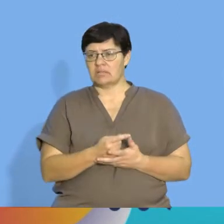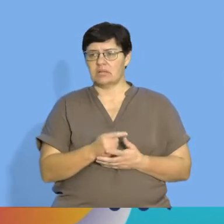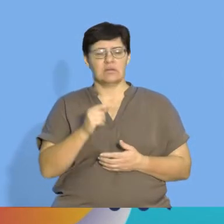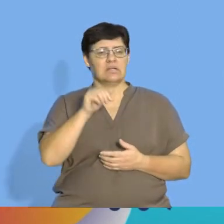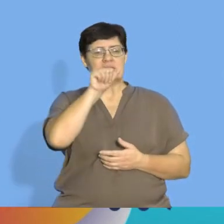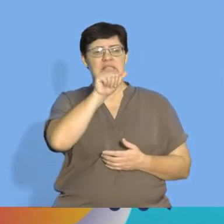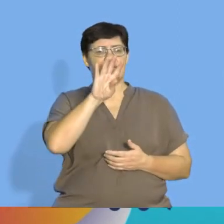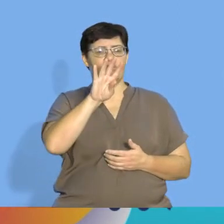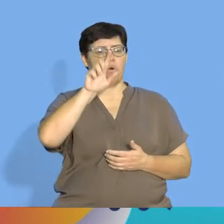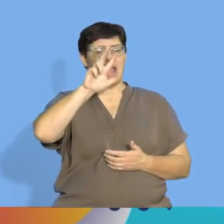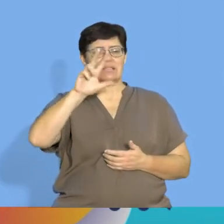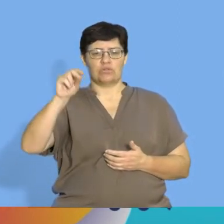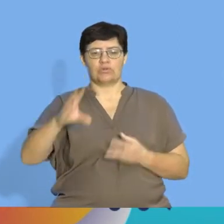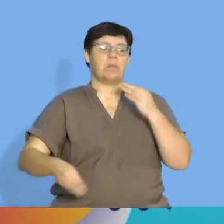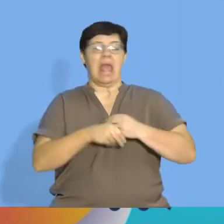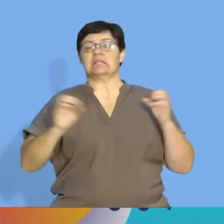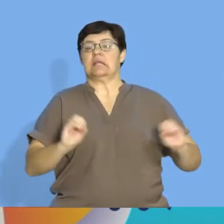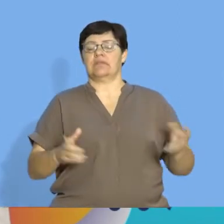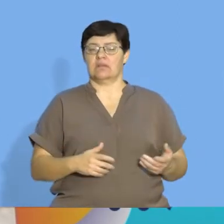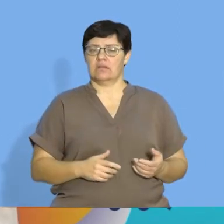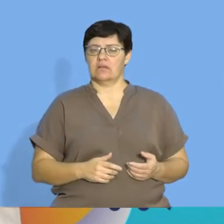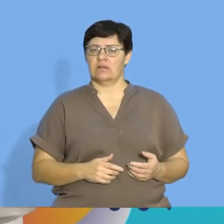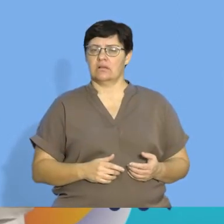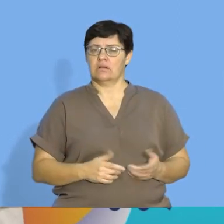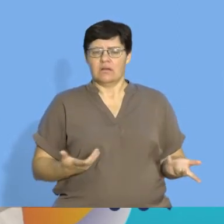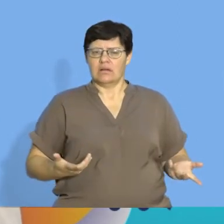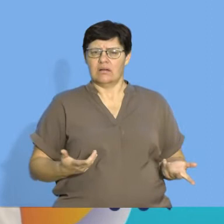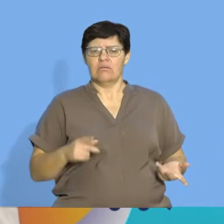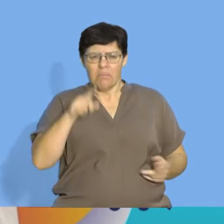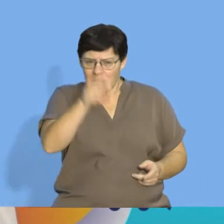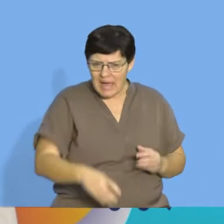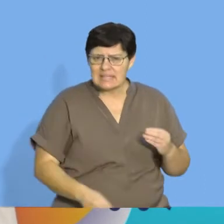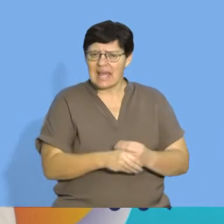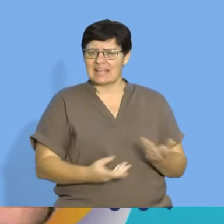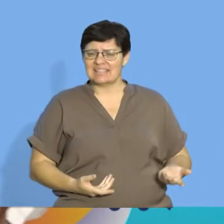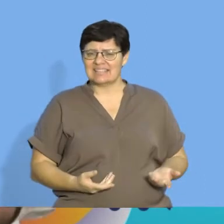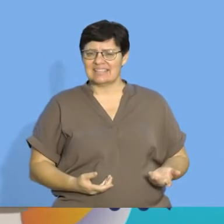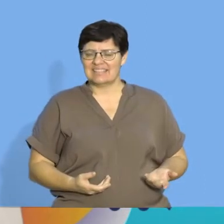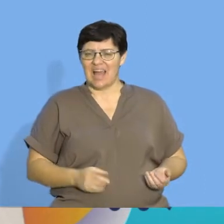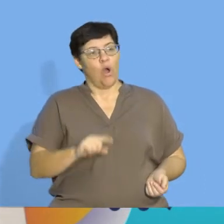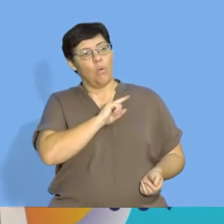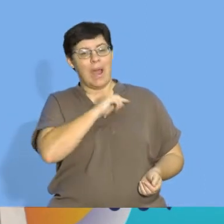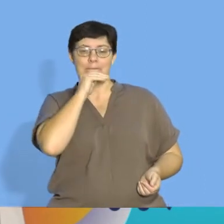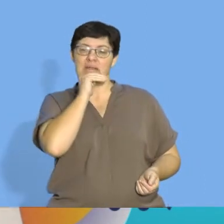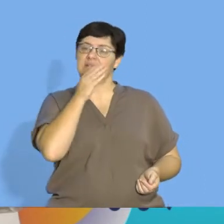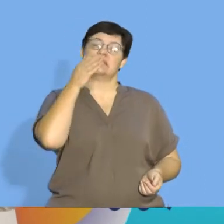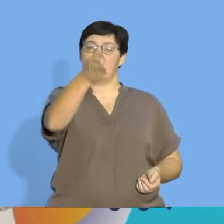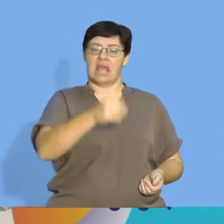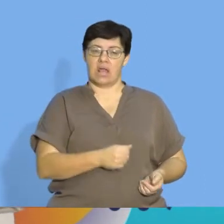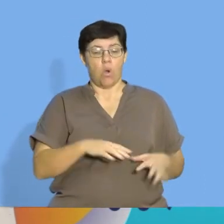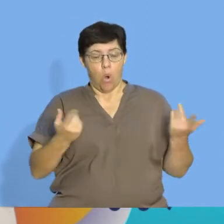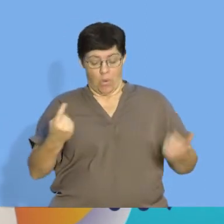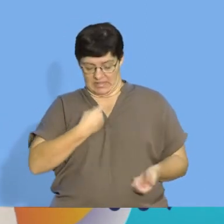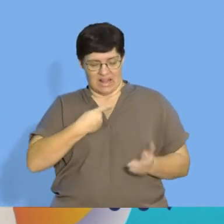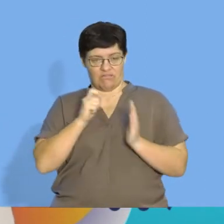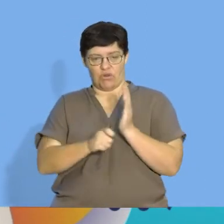you didn't calculate that figure. It was given to you already. Sometimes, just because, I don't know whether it's because of the fact that it's pre-populated